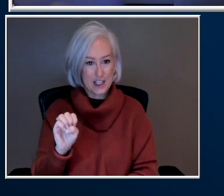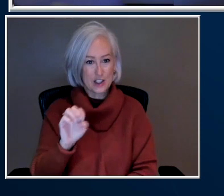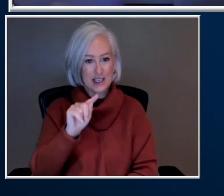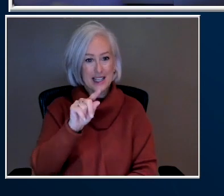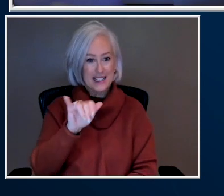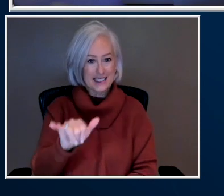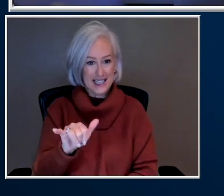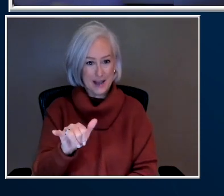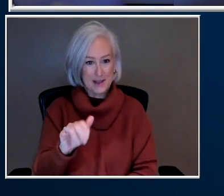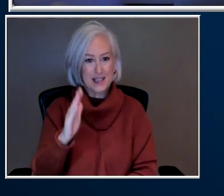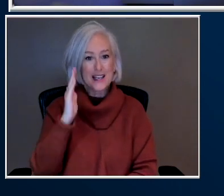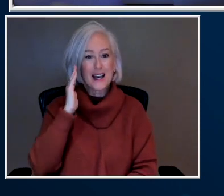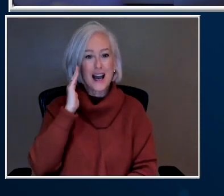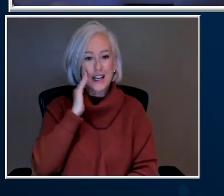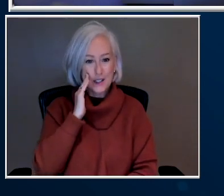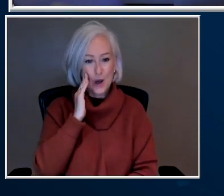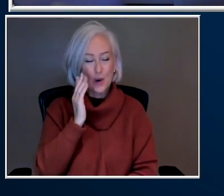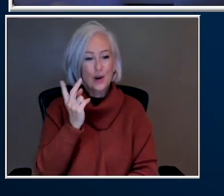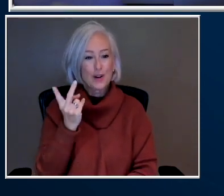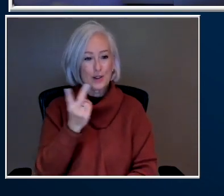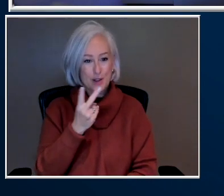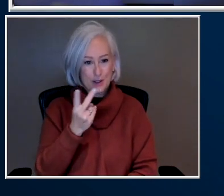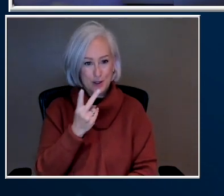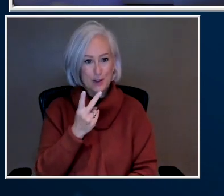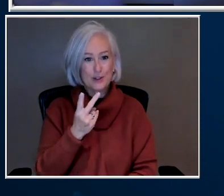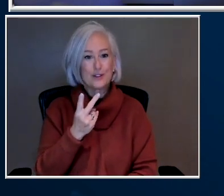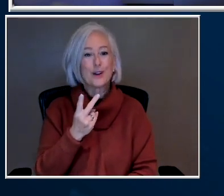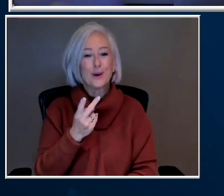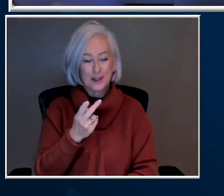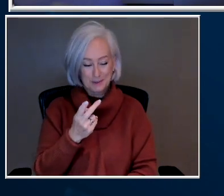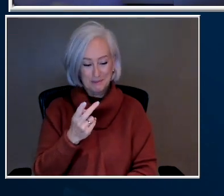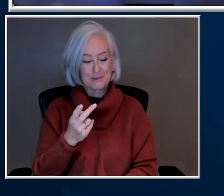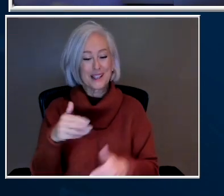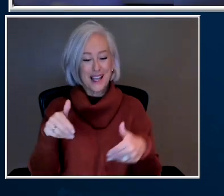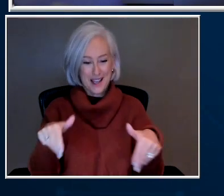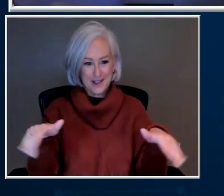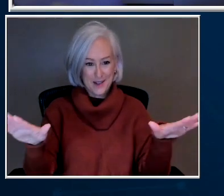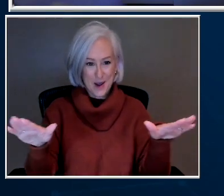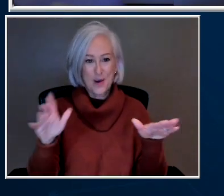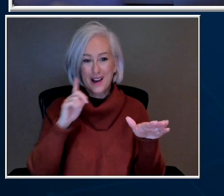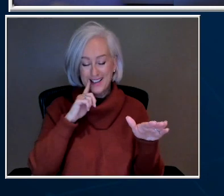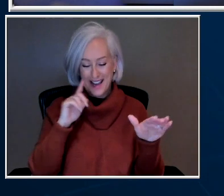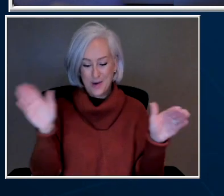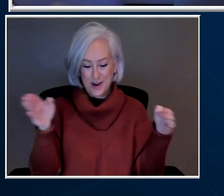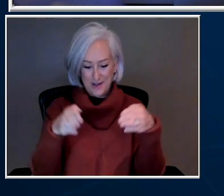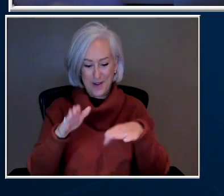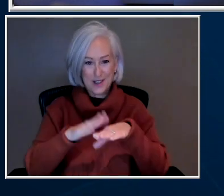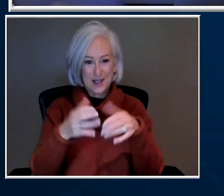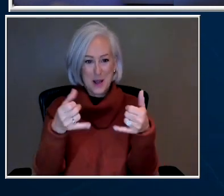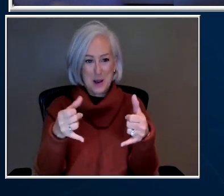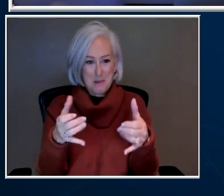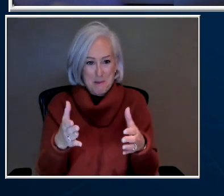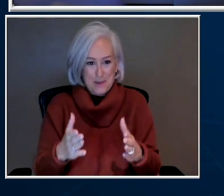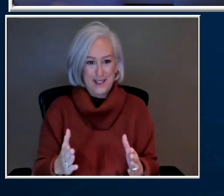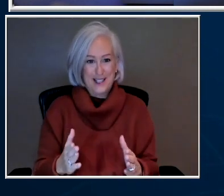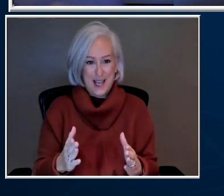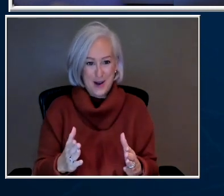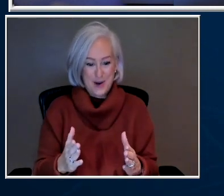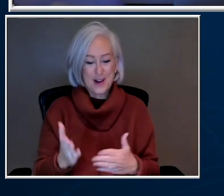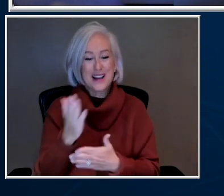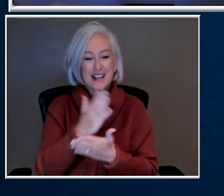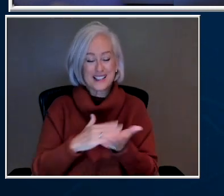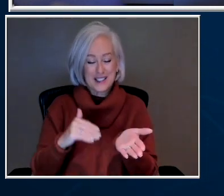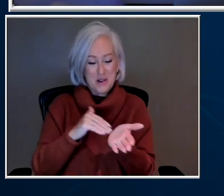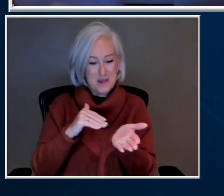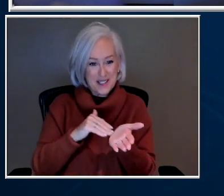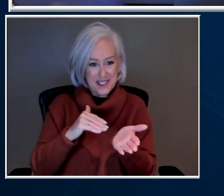need to kind of, as they say, sub out some players, trying to get the lingo down, right? So we're going to get some of our doctors who've been waiting on the sidelines to